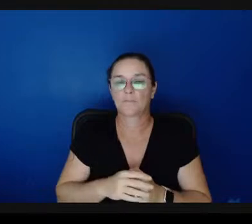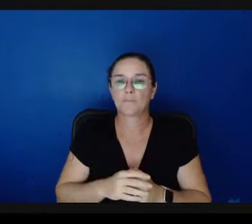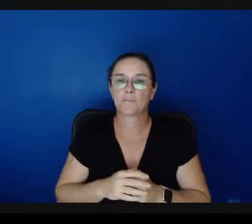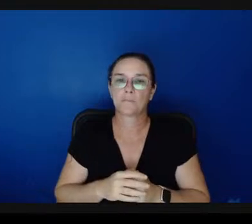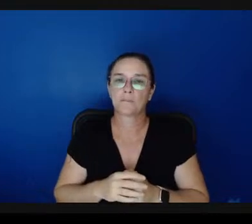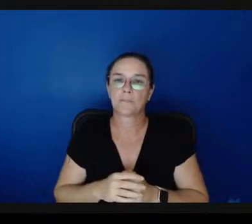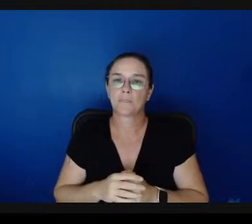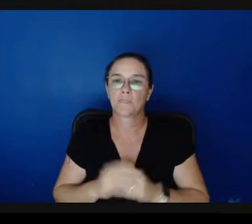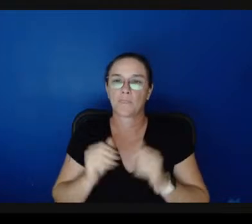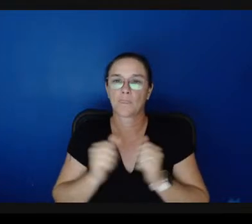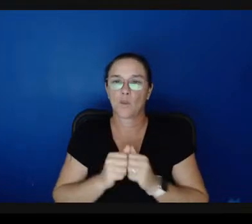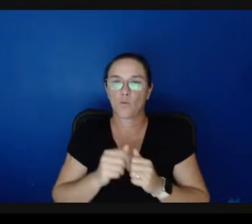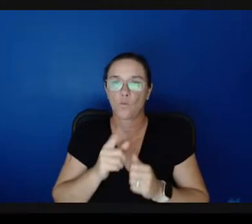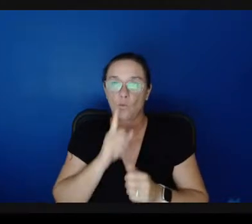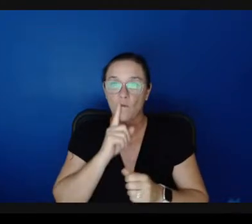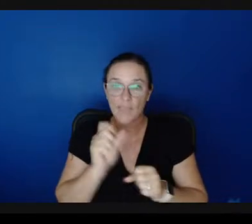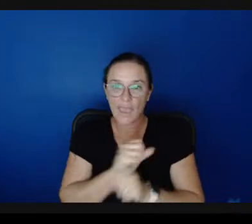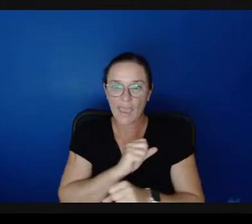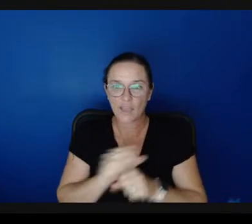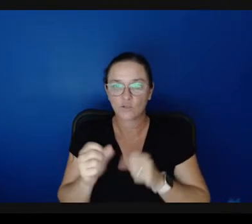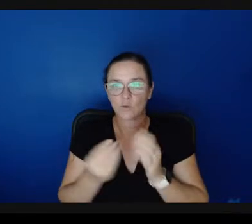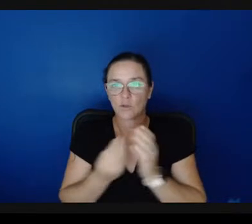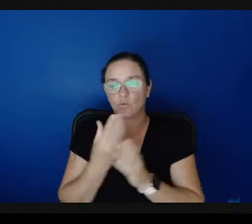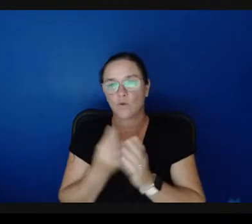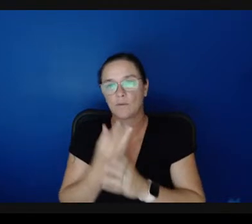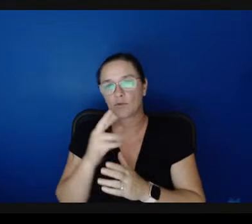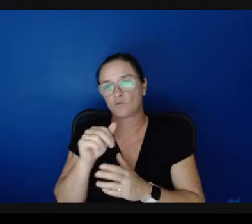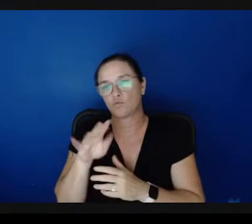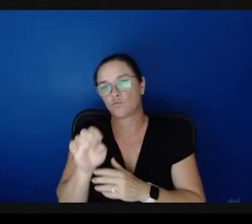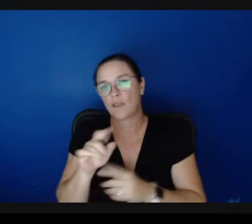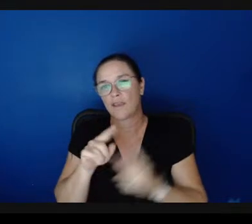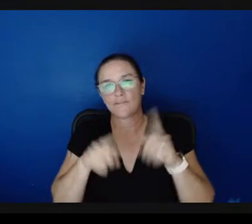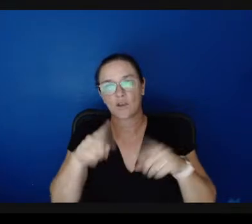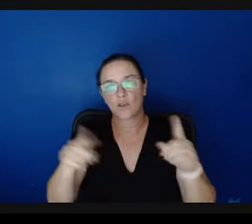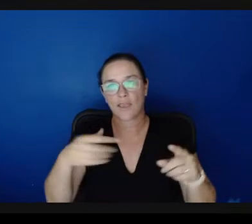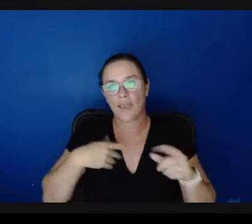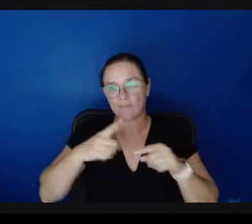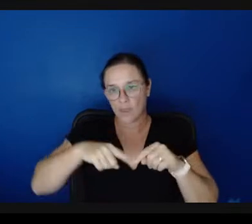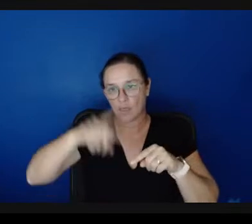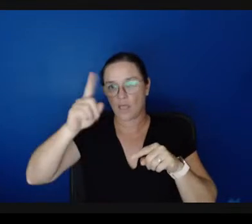the actual East Rift eruption rate varying here, this big spike right there,